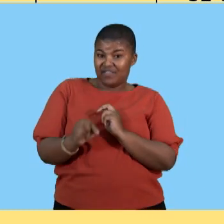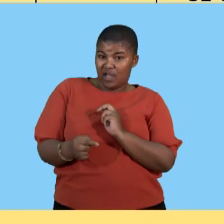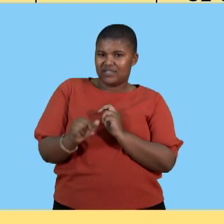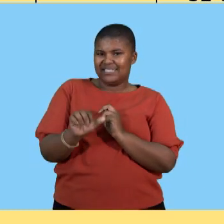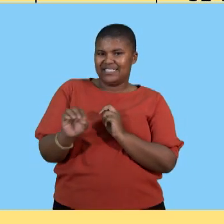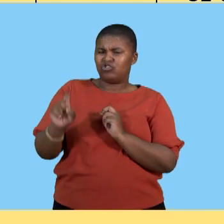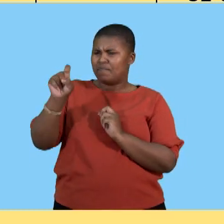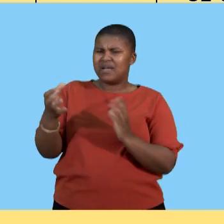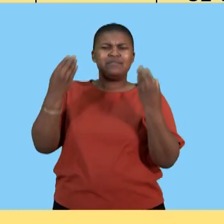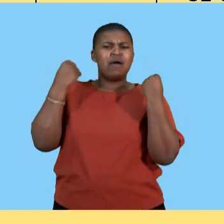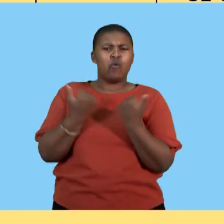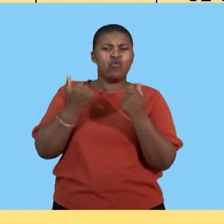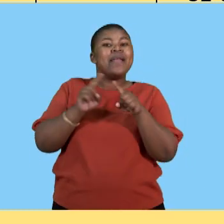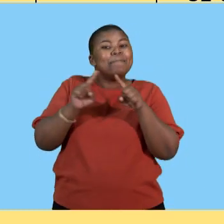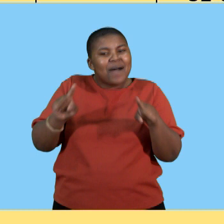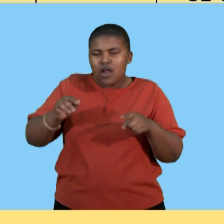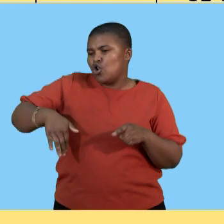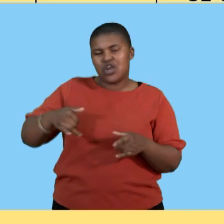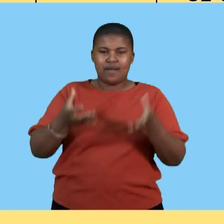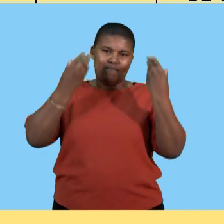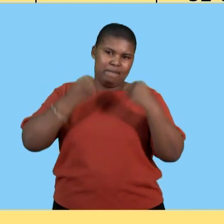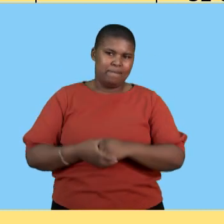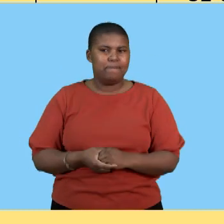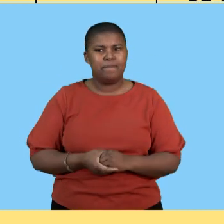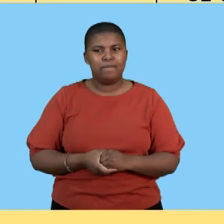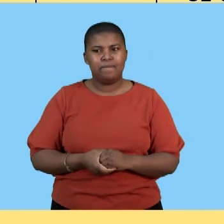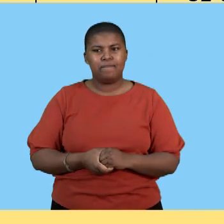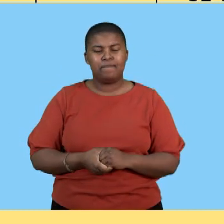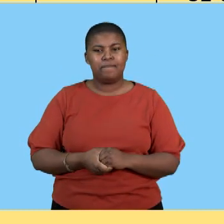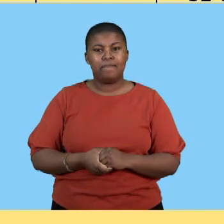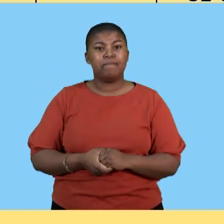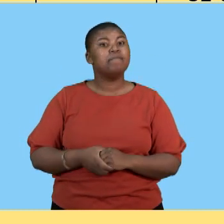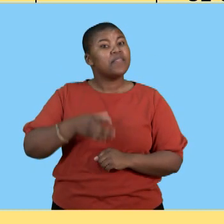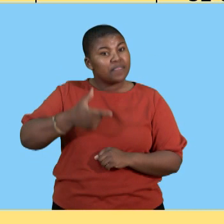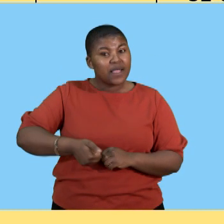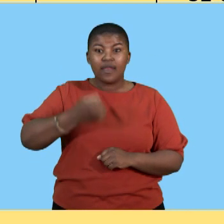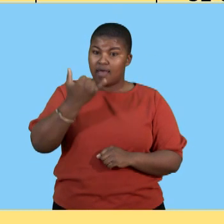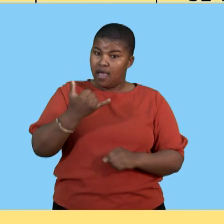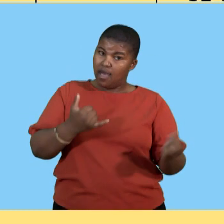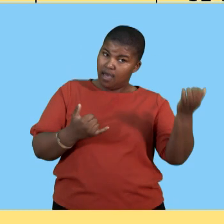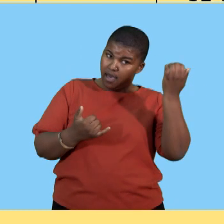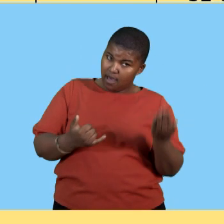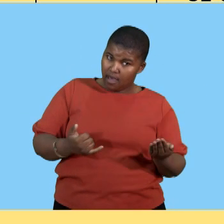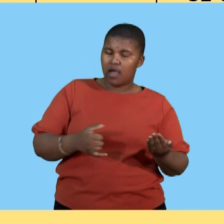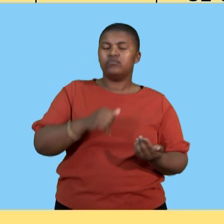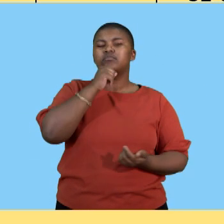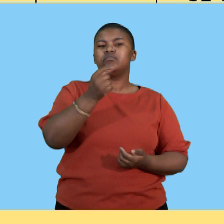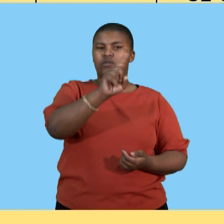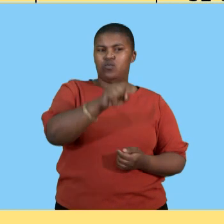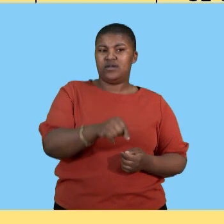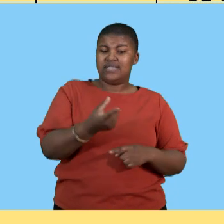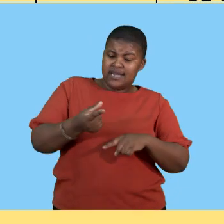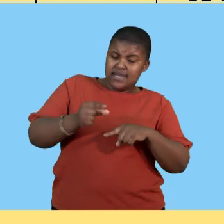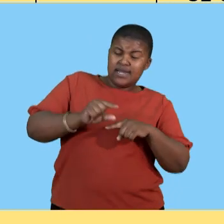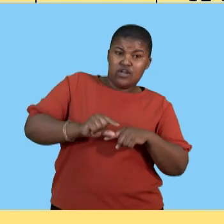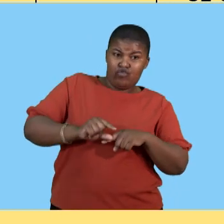we are supposed to receive still accrued. Then, when we come here now, we'll now say